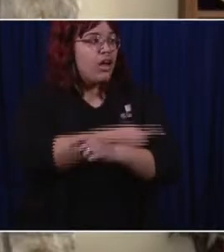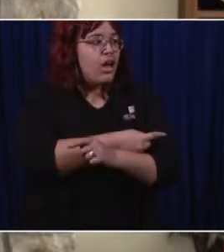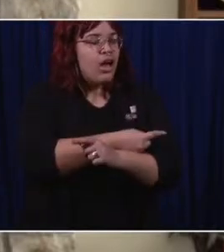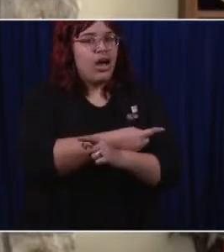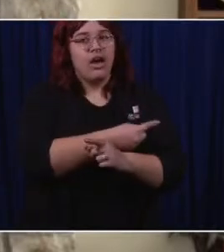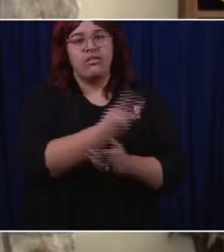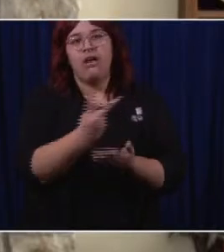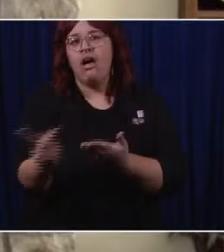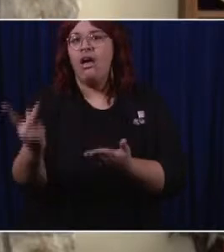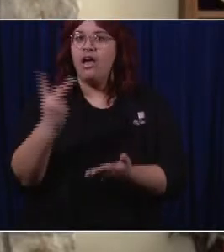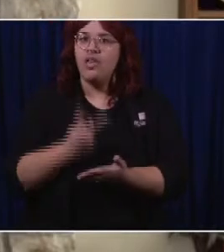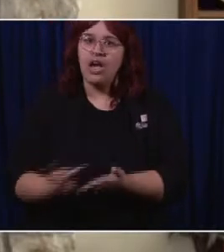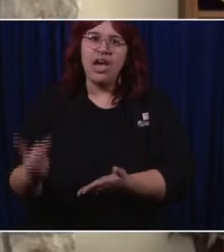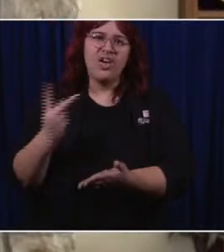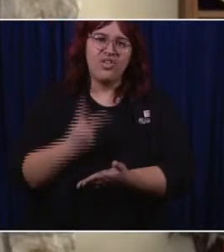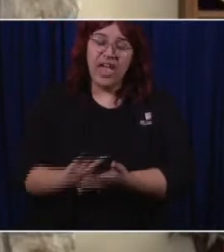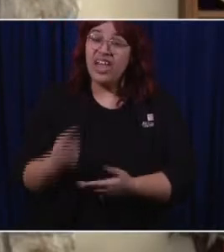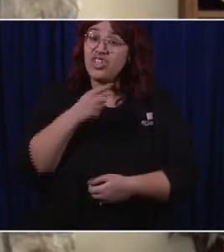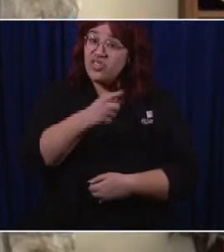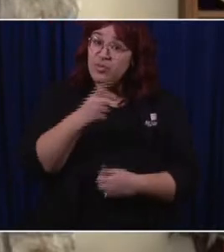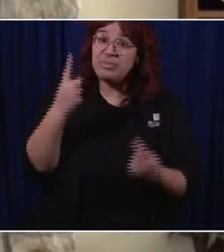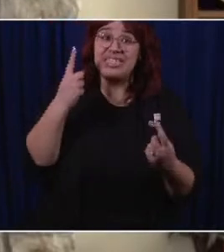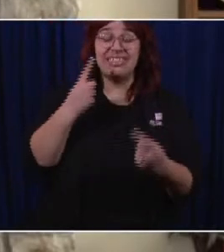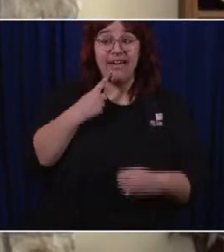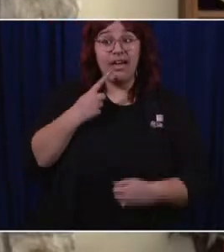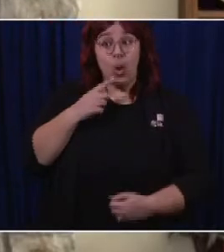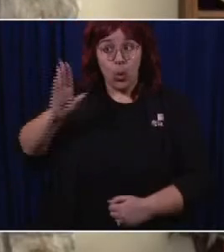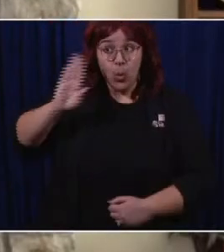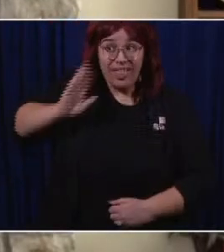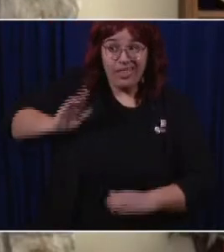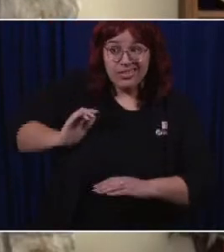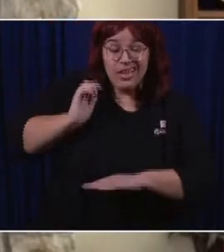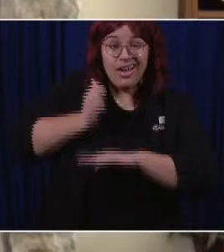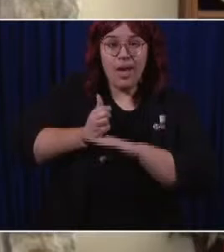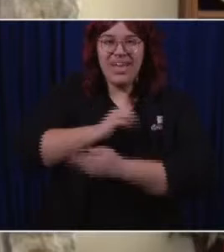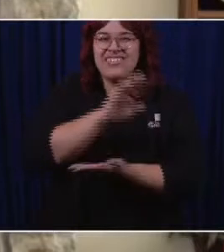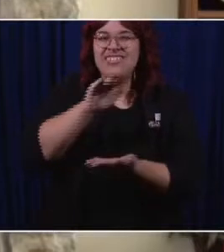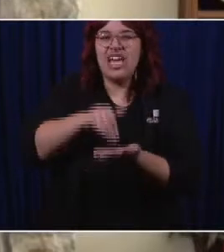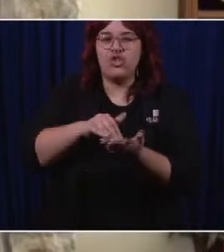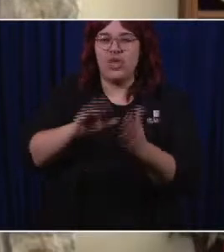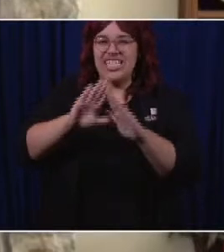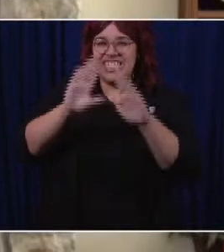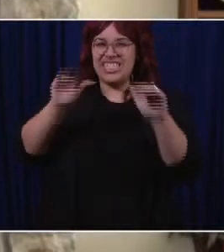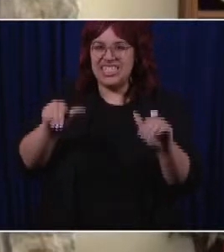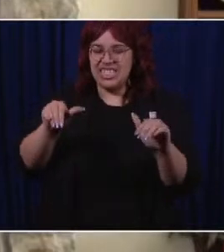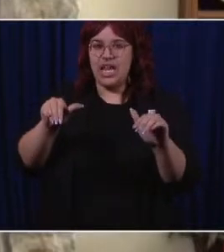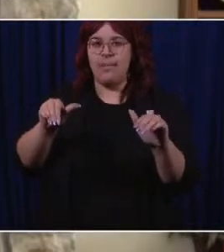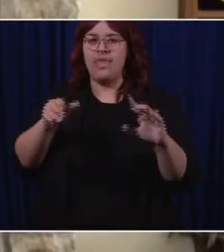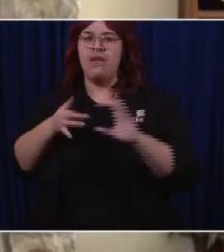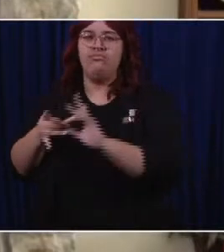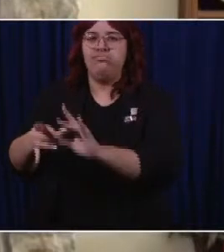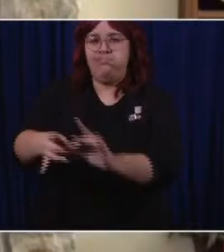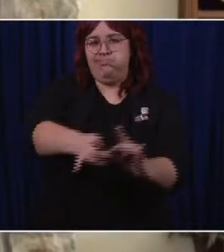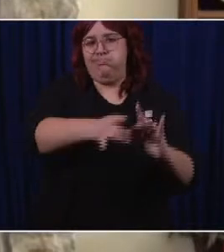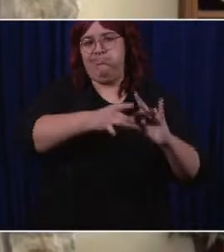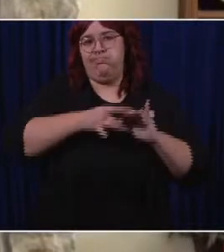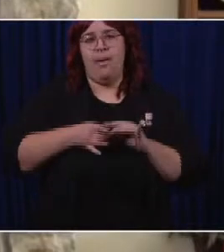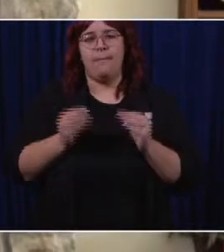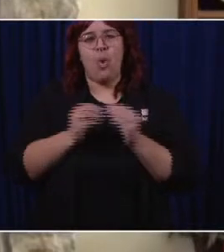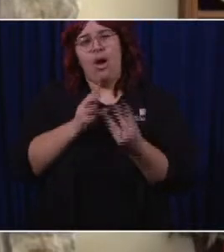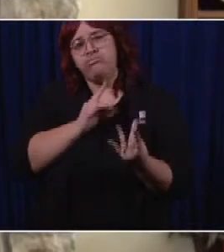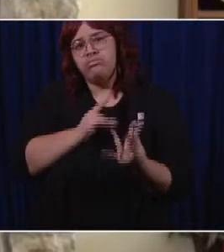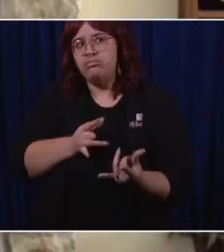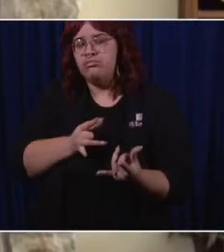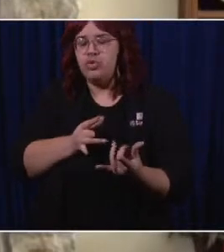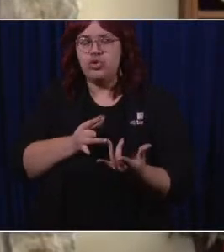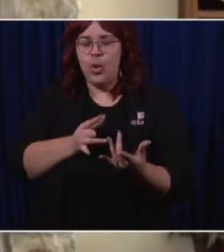with scheduling the shots. Is there a date for that to launch? More importantly, what all will it include? Is it just a list of links?